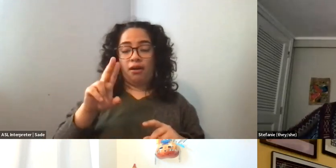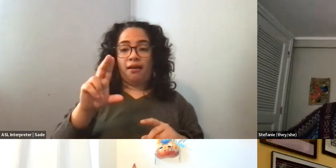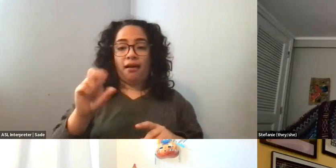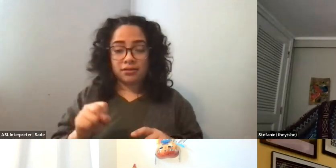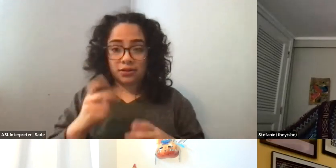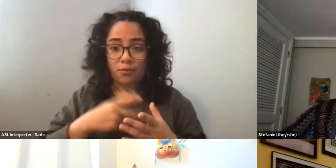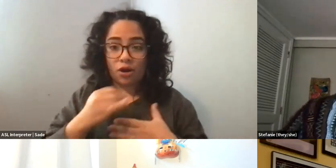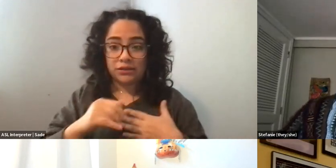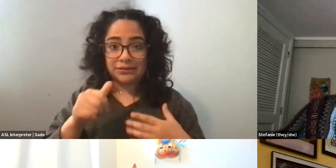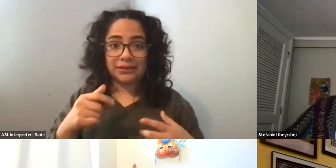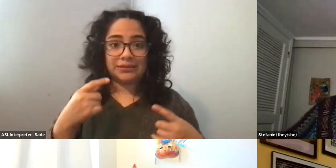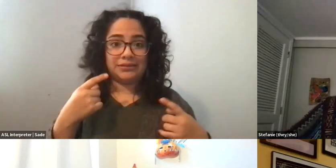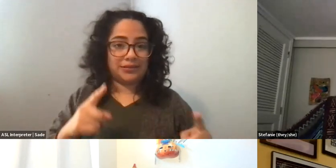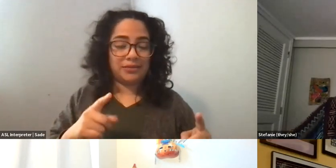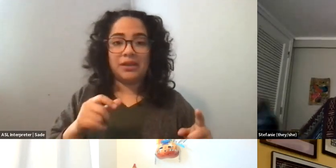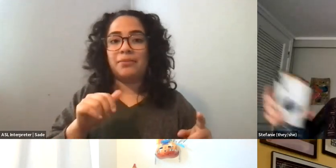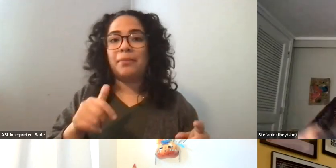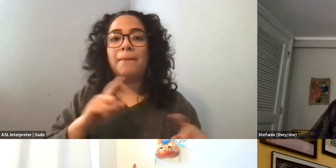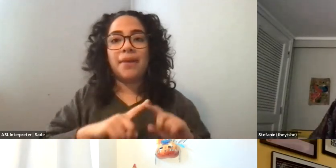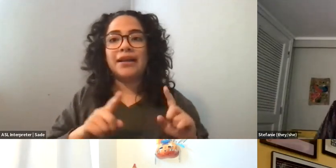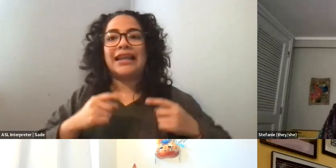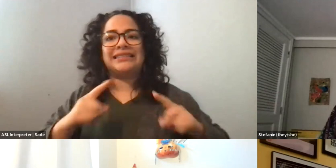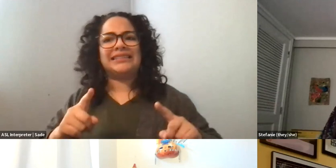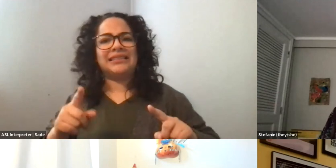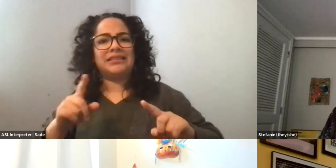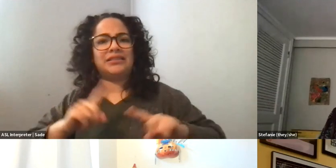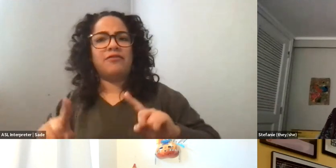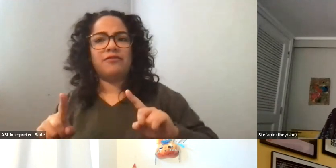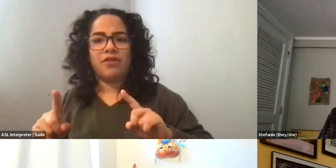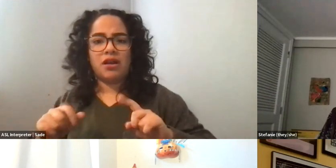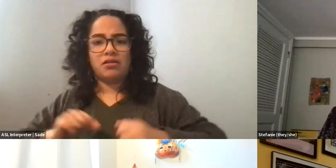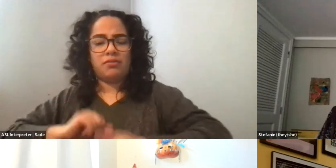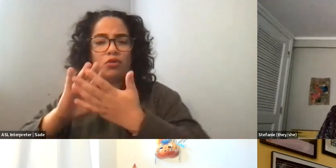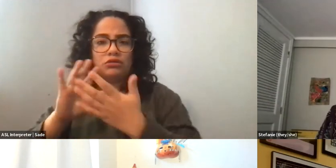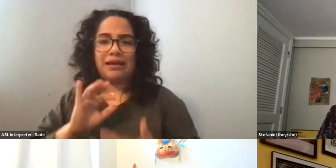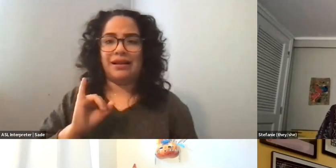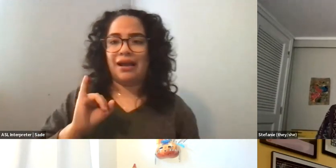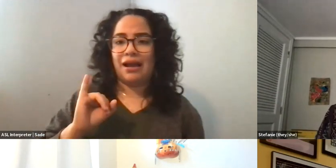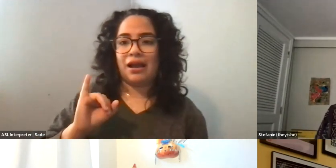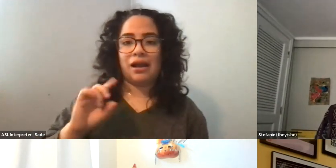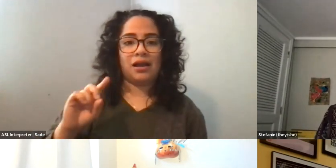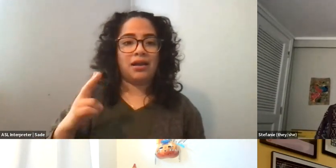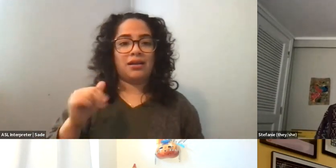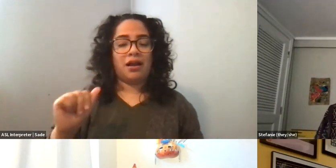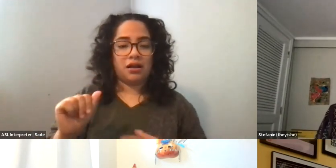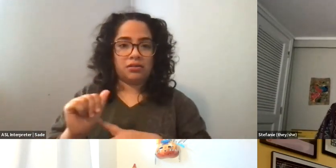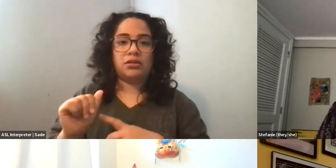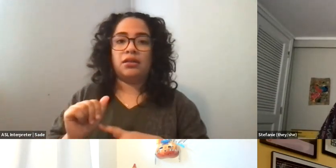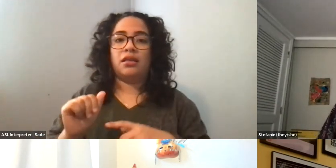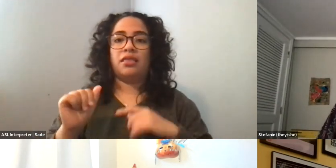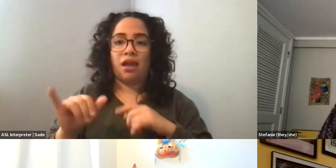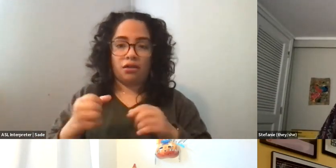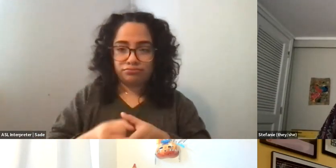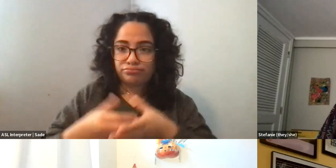other forms, like IDHA, like as a organization, like really grew out of the Icarus Project. The